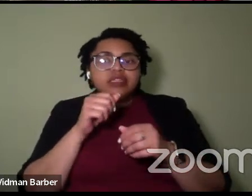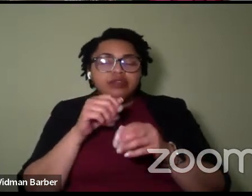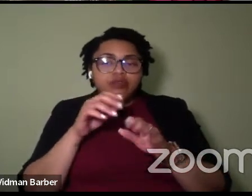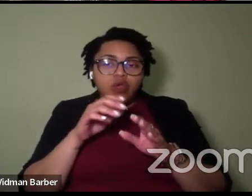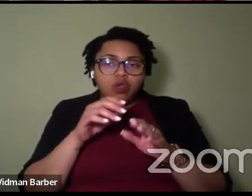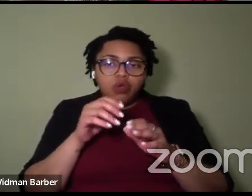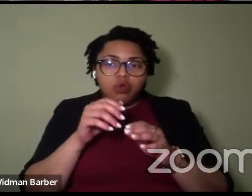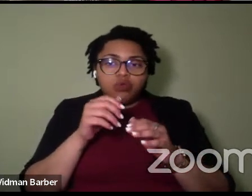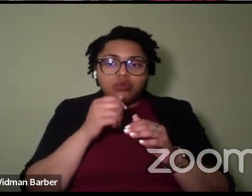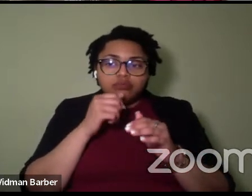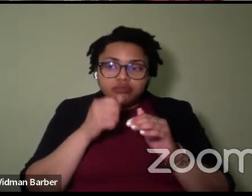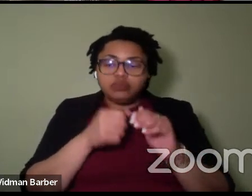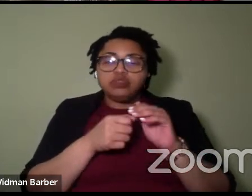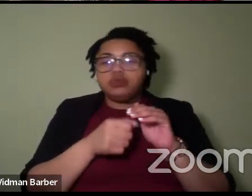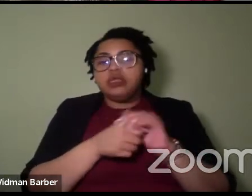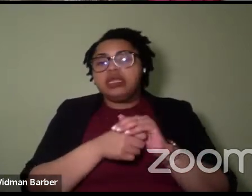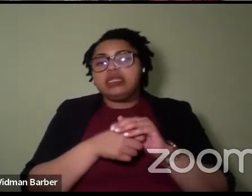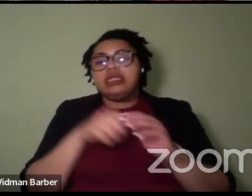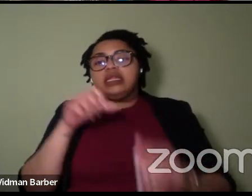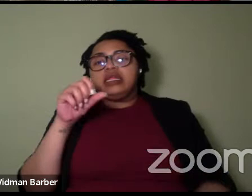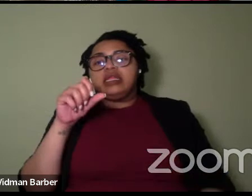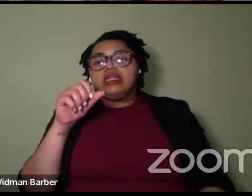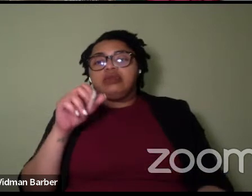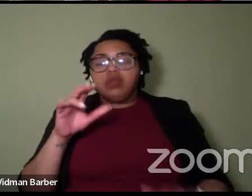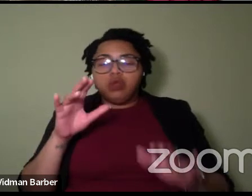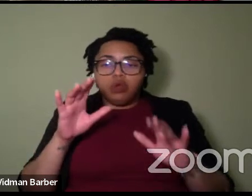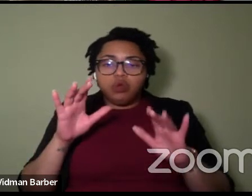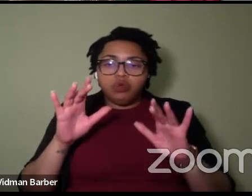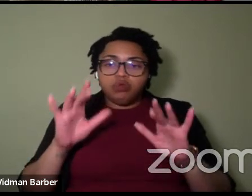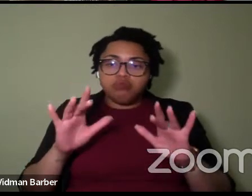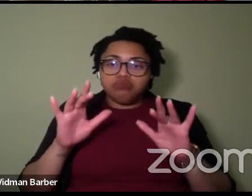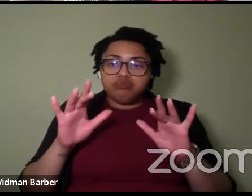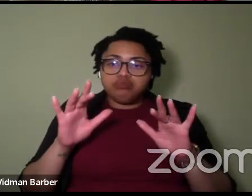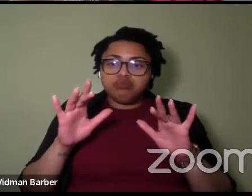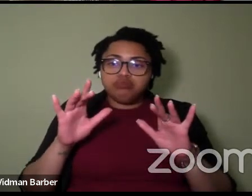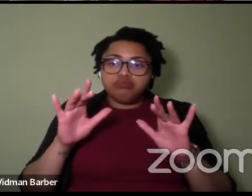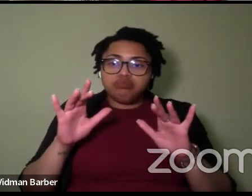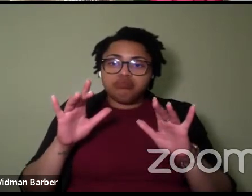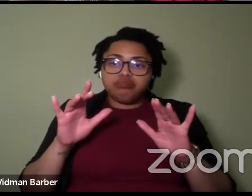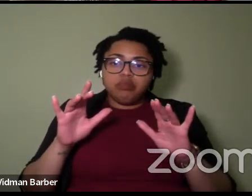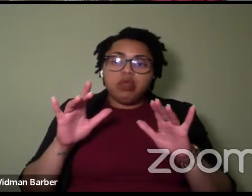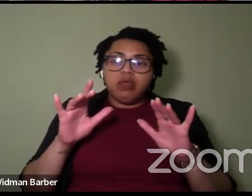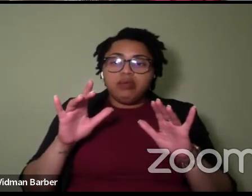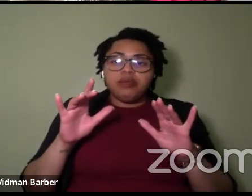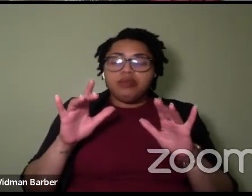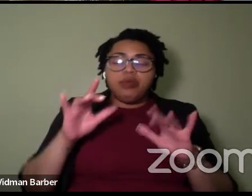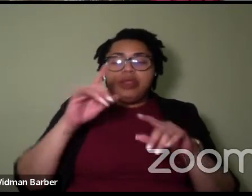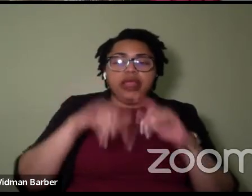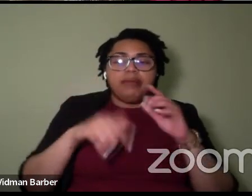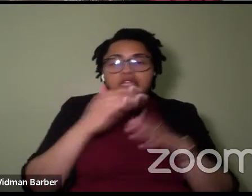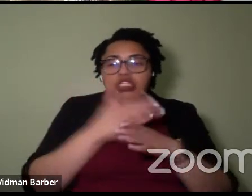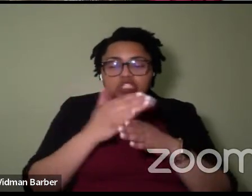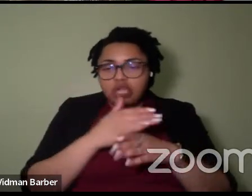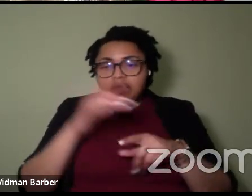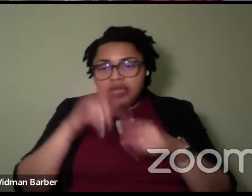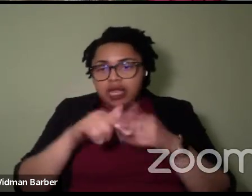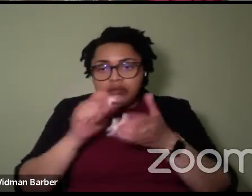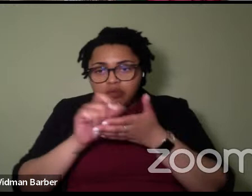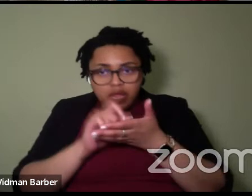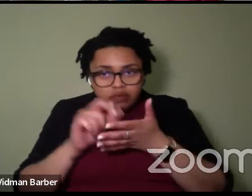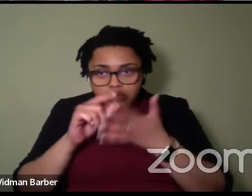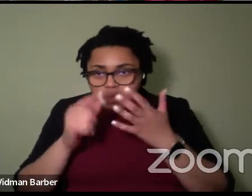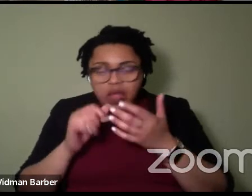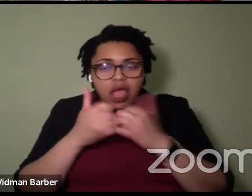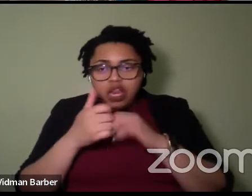and sometimes cannot be written, how do we incorporate them in our science? Or is what you're saying